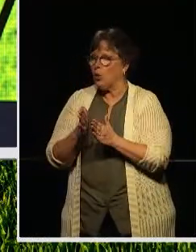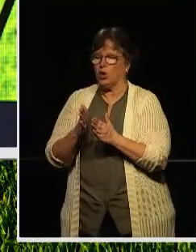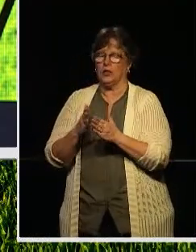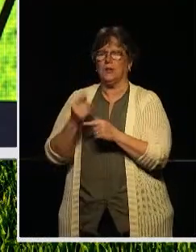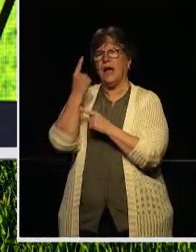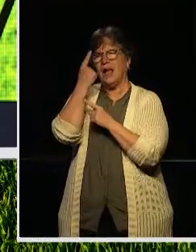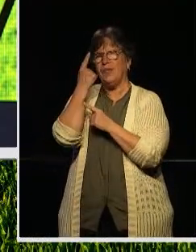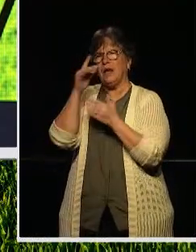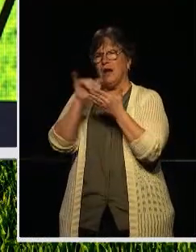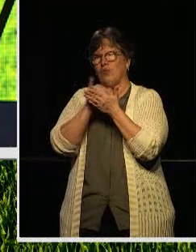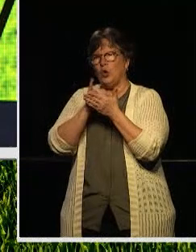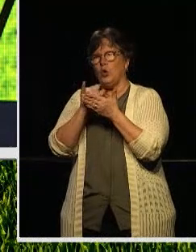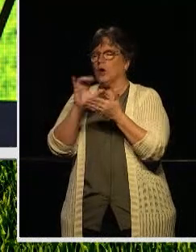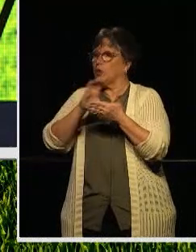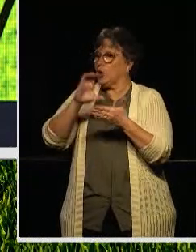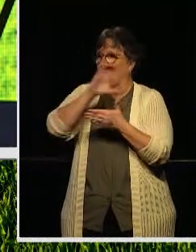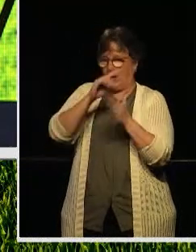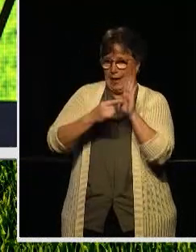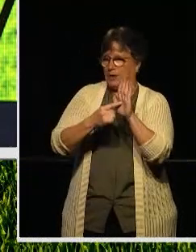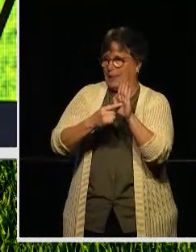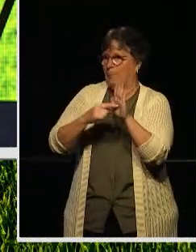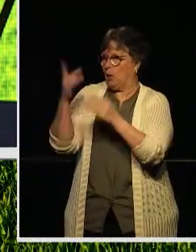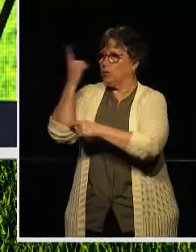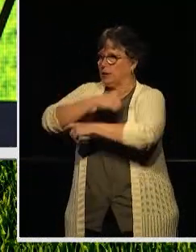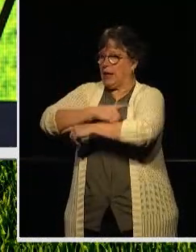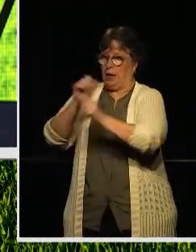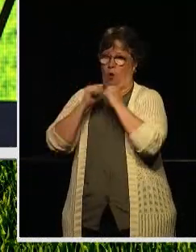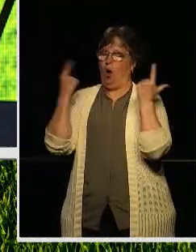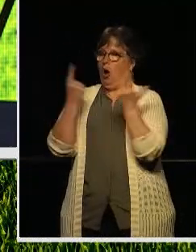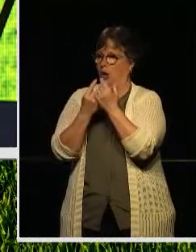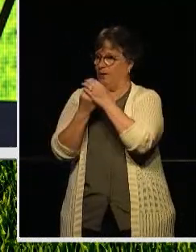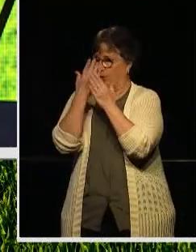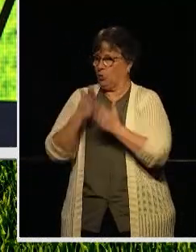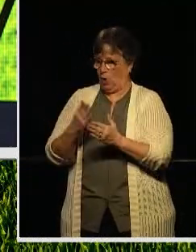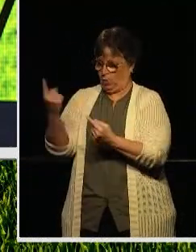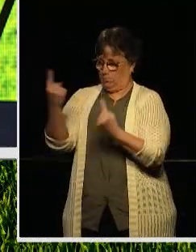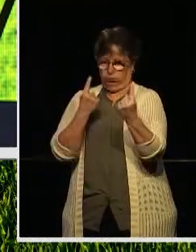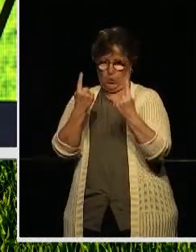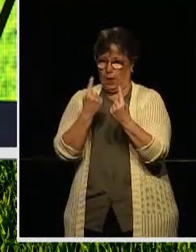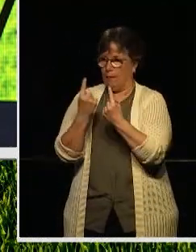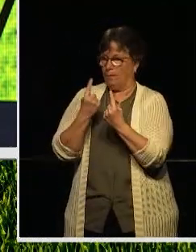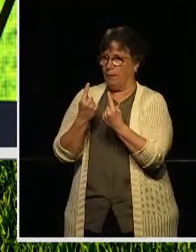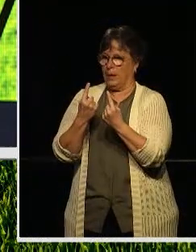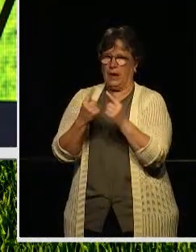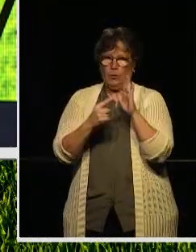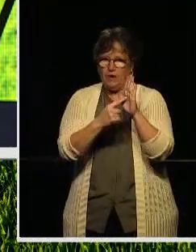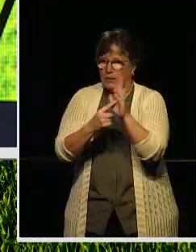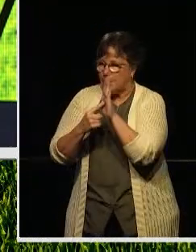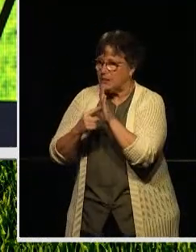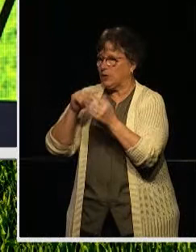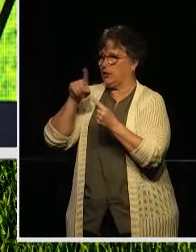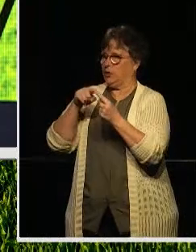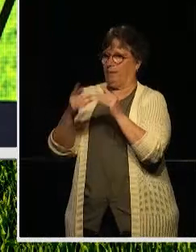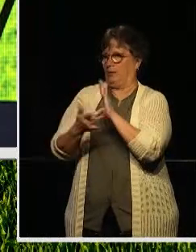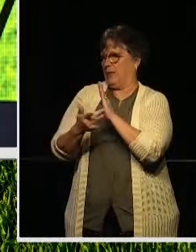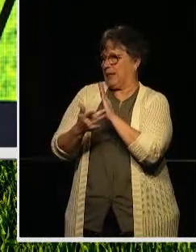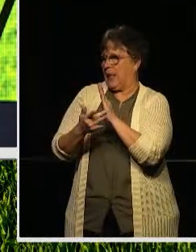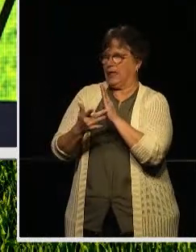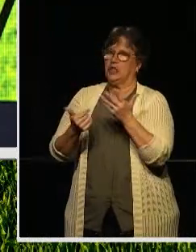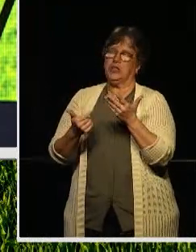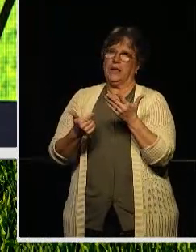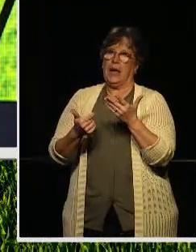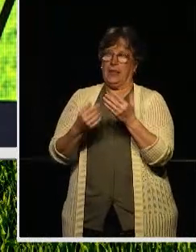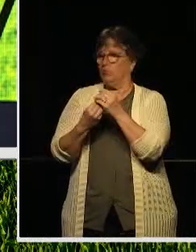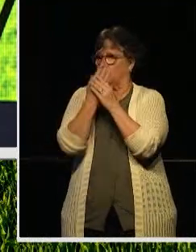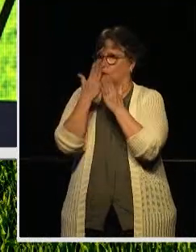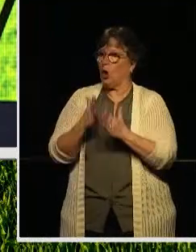of the Cornell Demo Day, for example. All of the growers attend, and there's demonstrations on technology, and some of the growers are